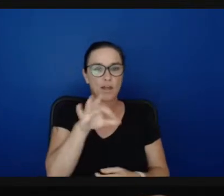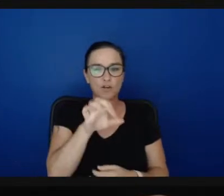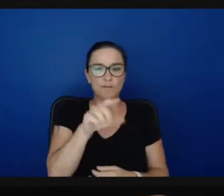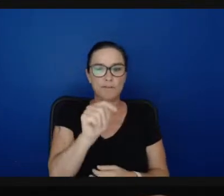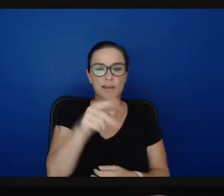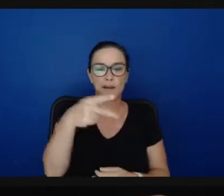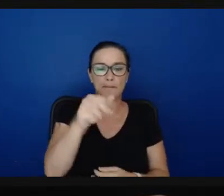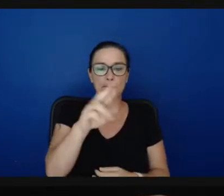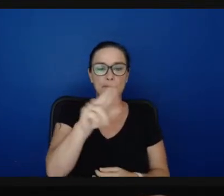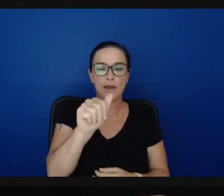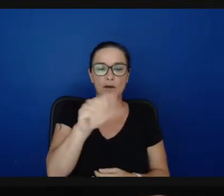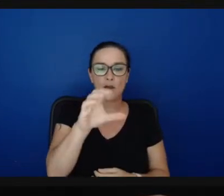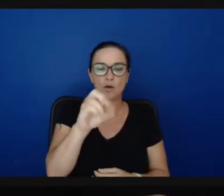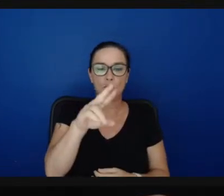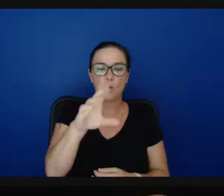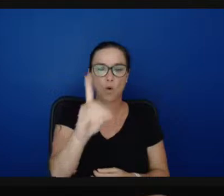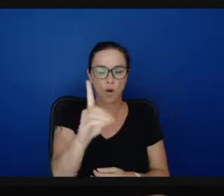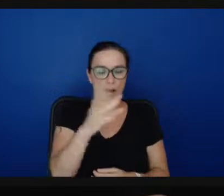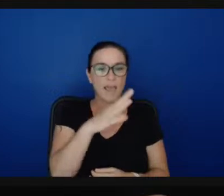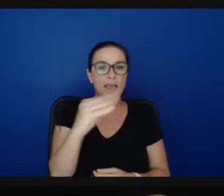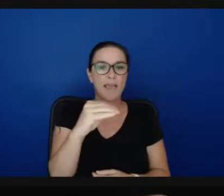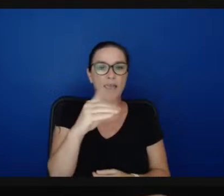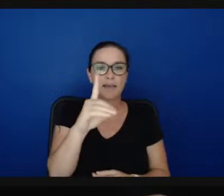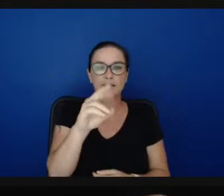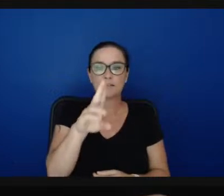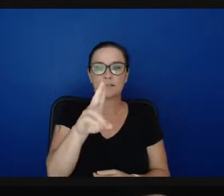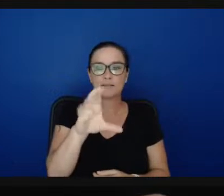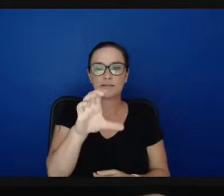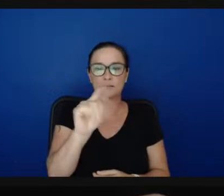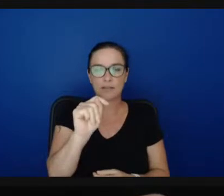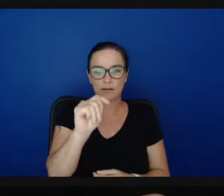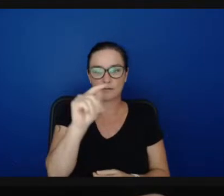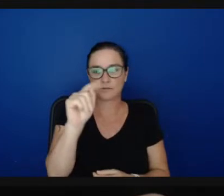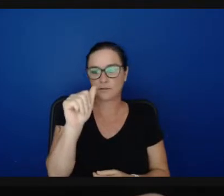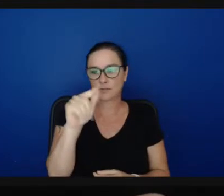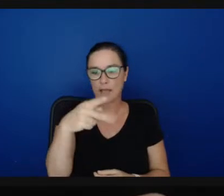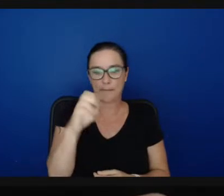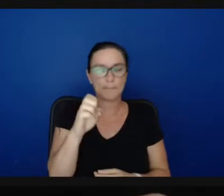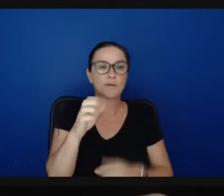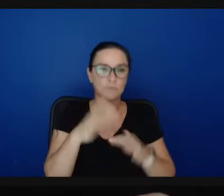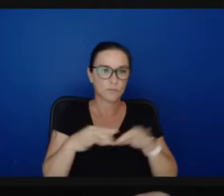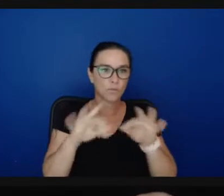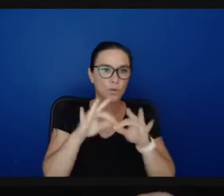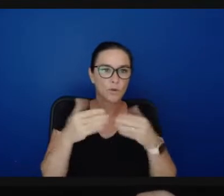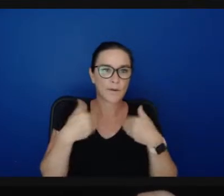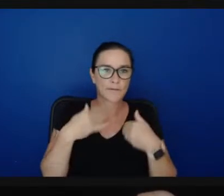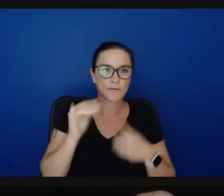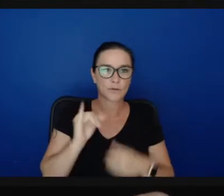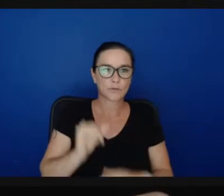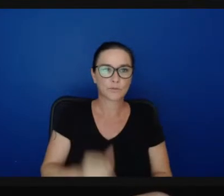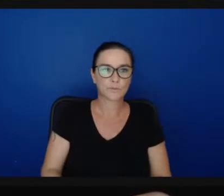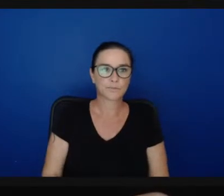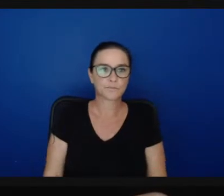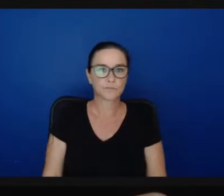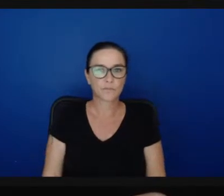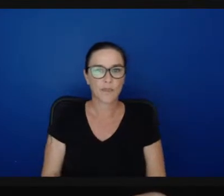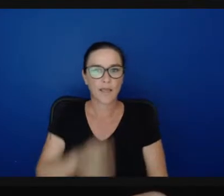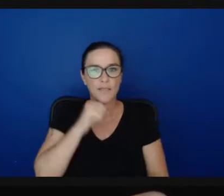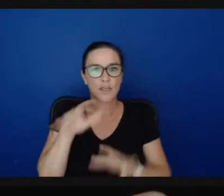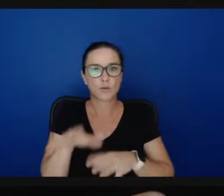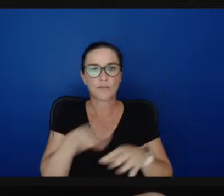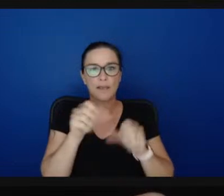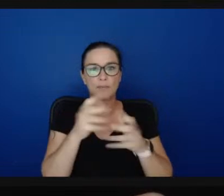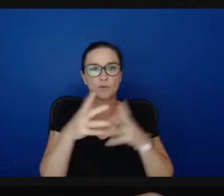good essential items to have in a kit like that. They're lightweight and not a lot of space take up, and very